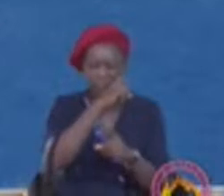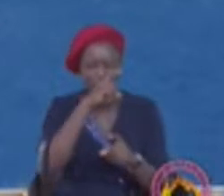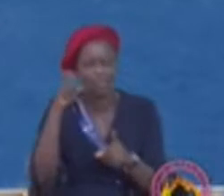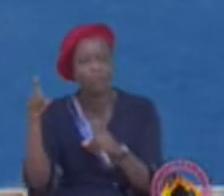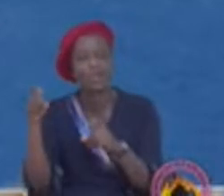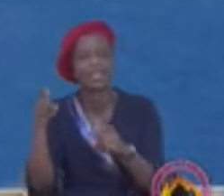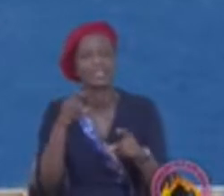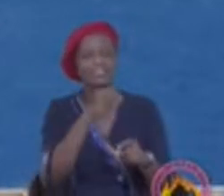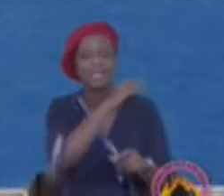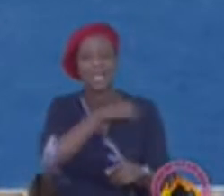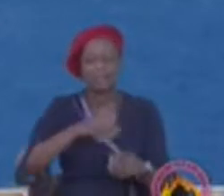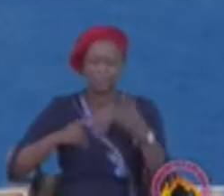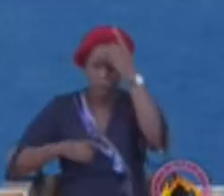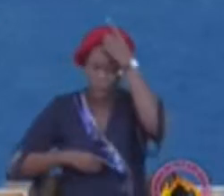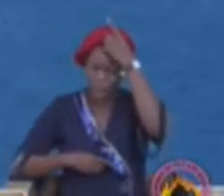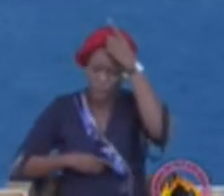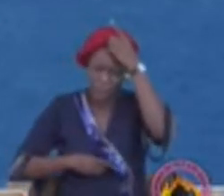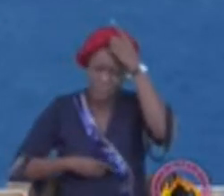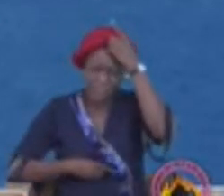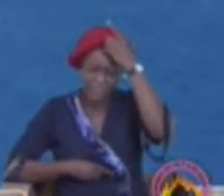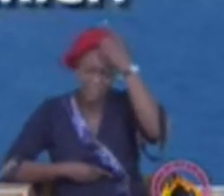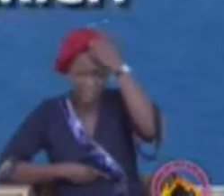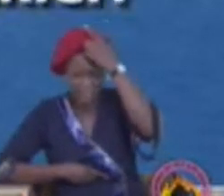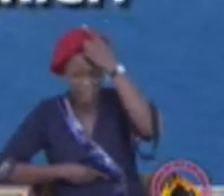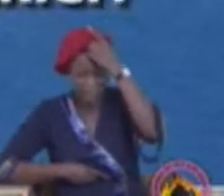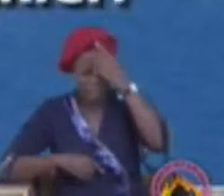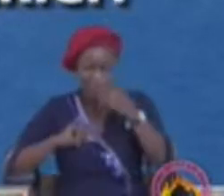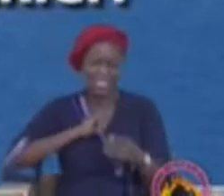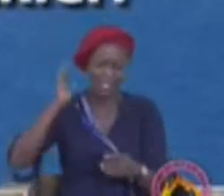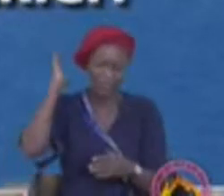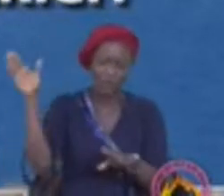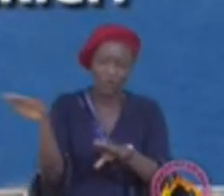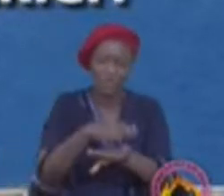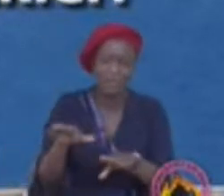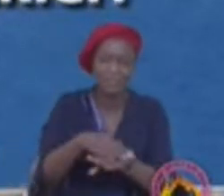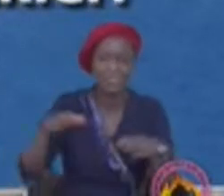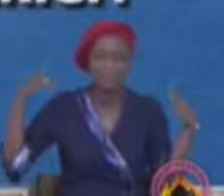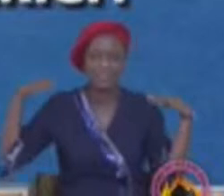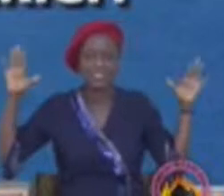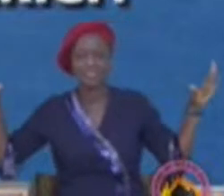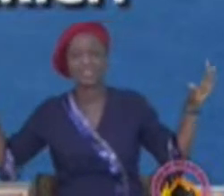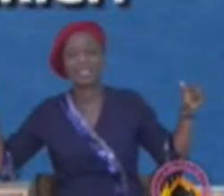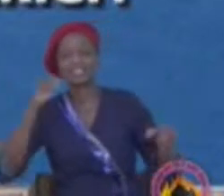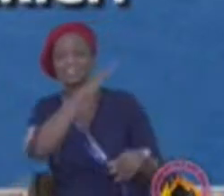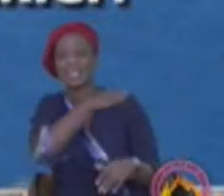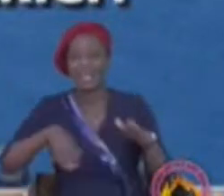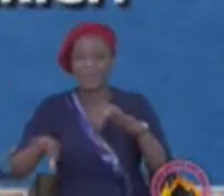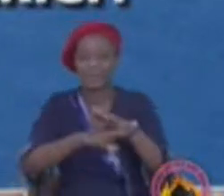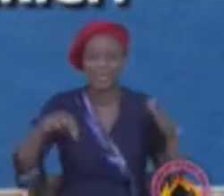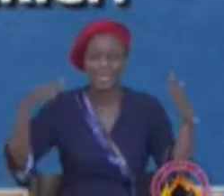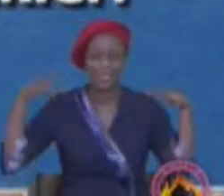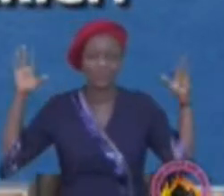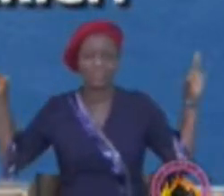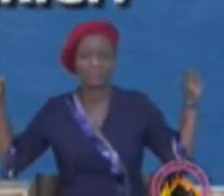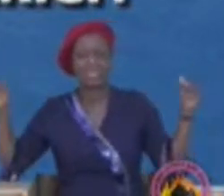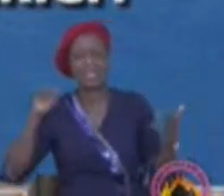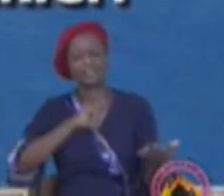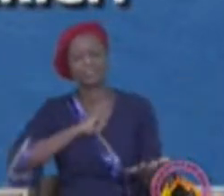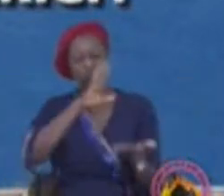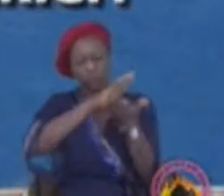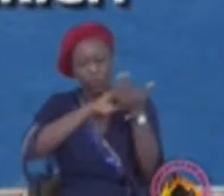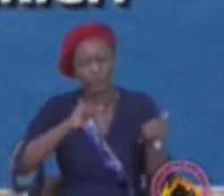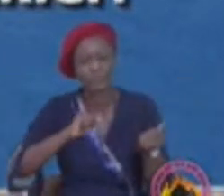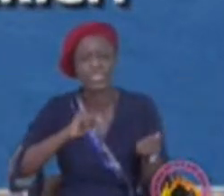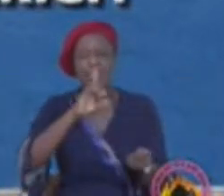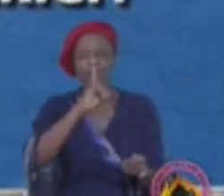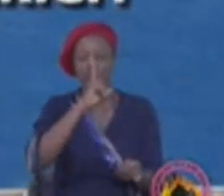of the fowler and from the noisome pestilence. He shall cover thee with His feathers, and under His wings shalt thou trust.